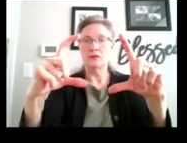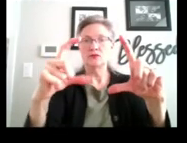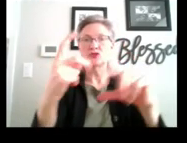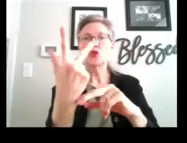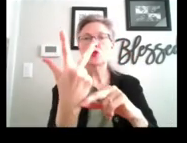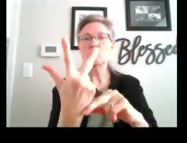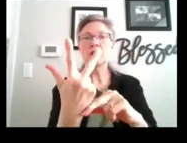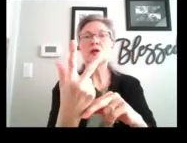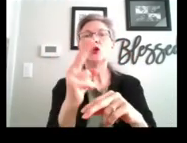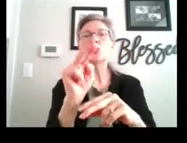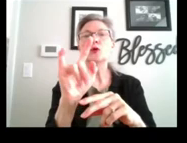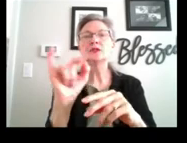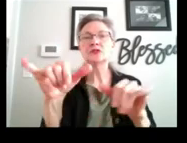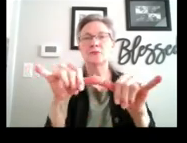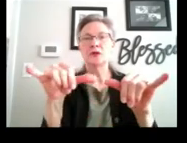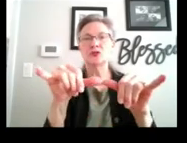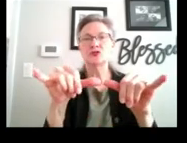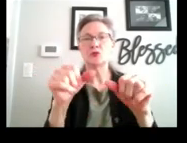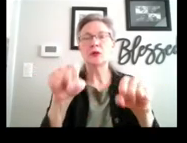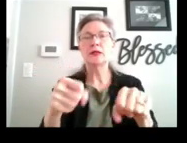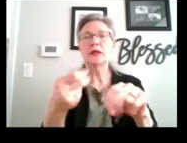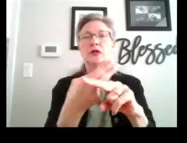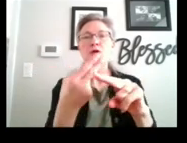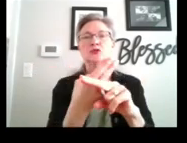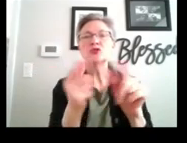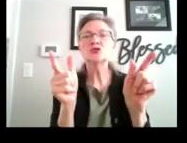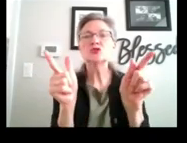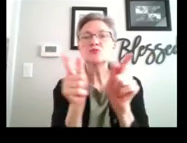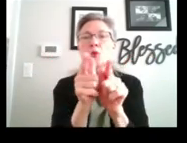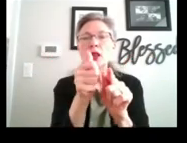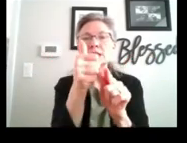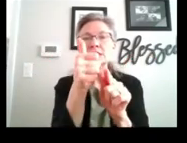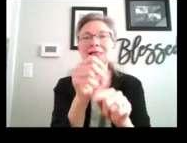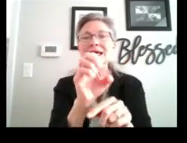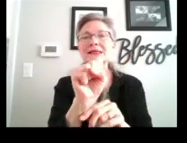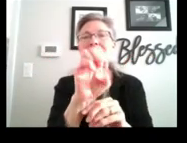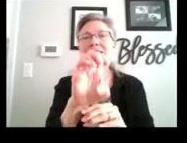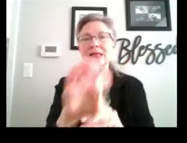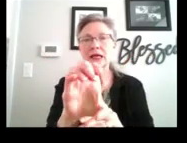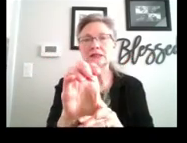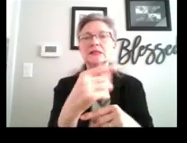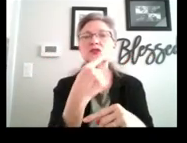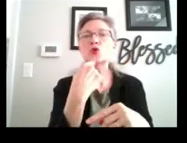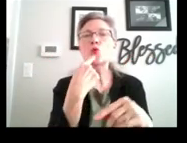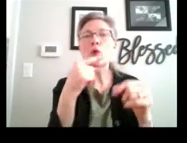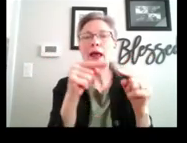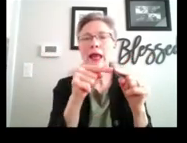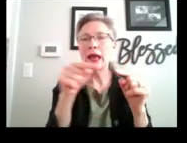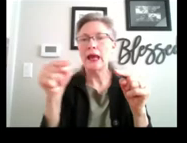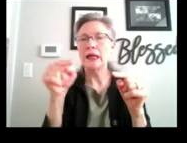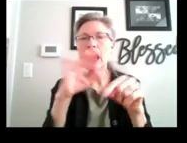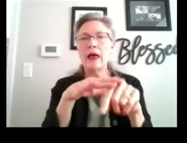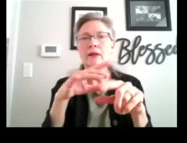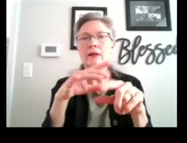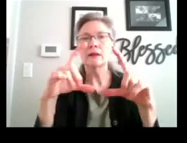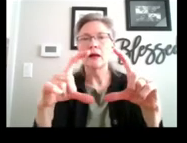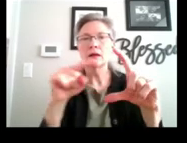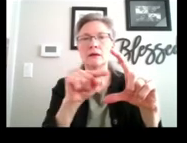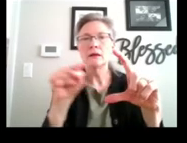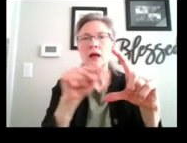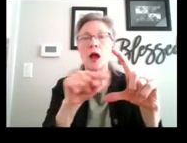the clock. We can use our smallest unit, which would be our seconds, which is that red hand on the clock. We can use